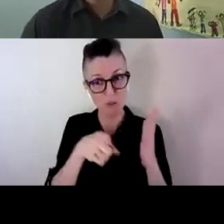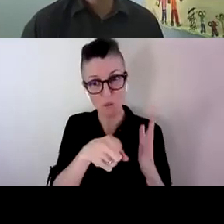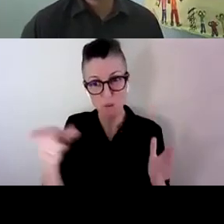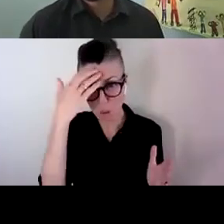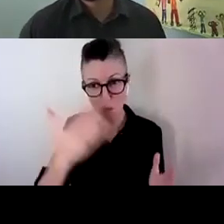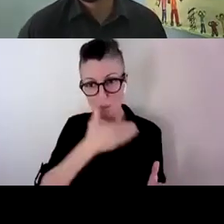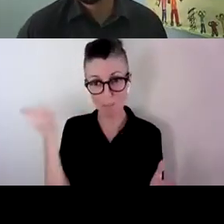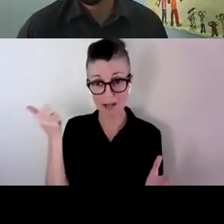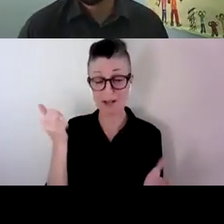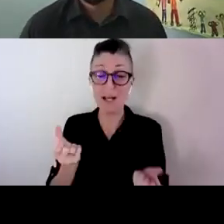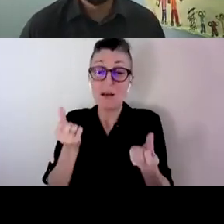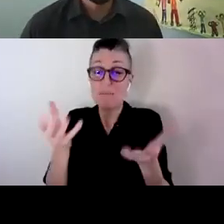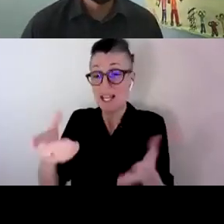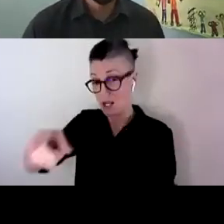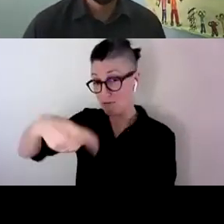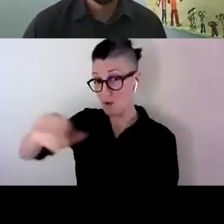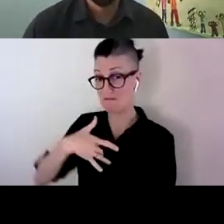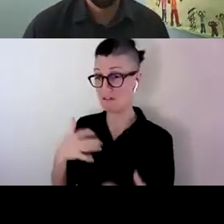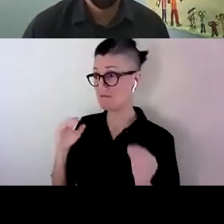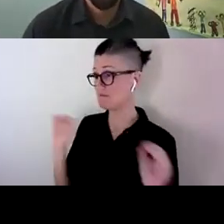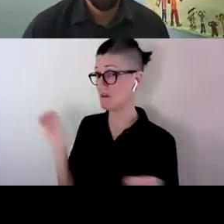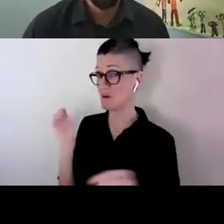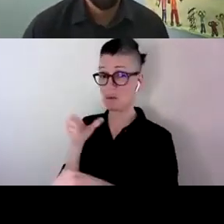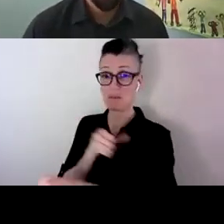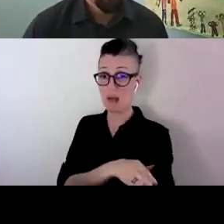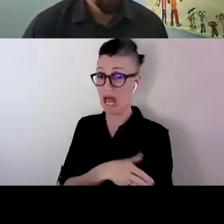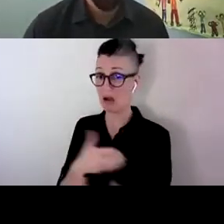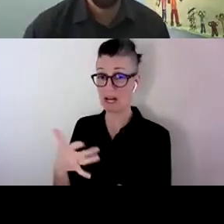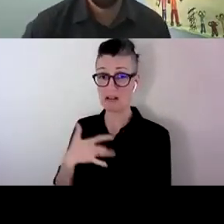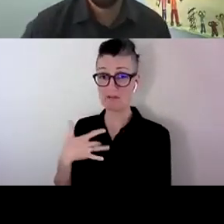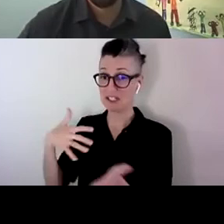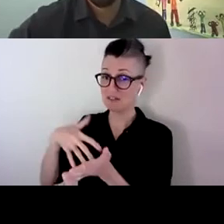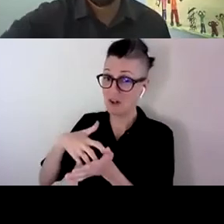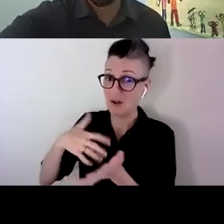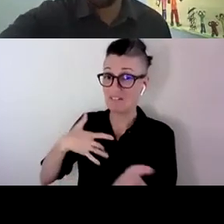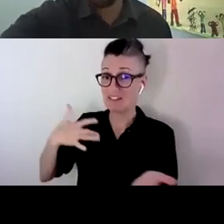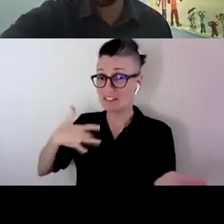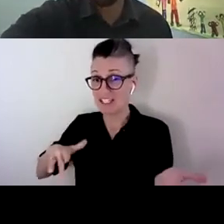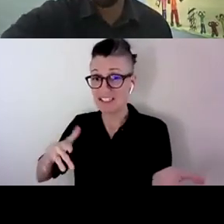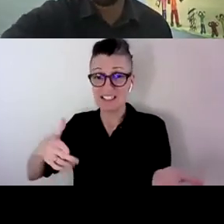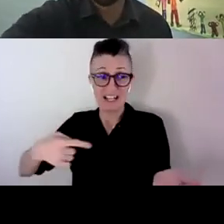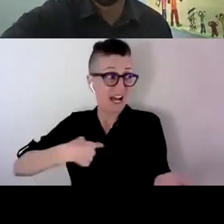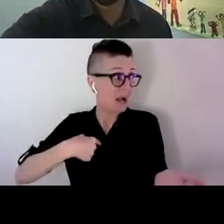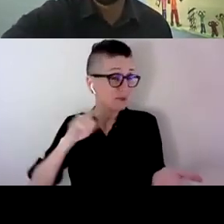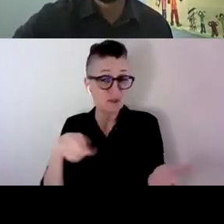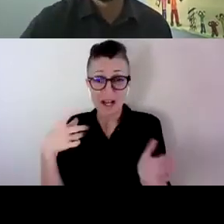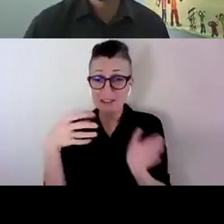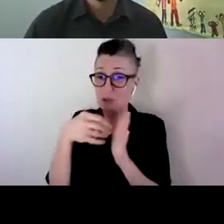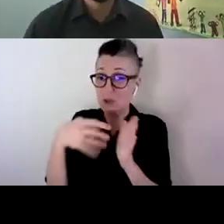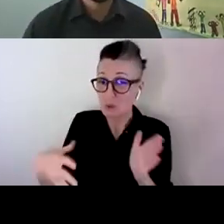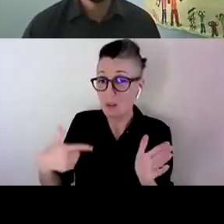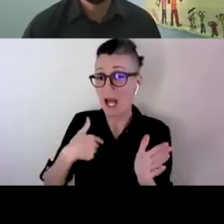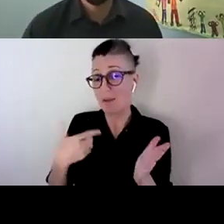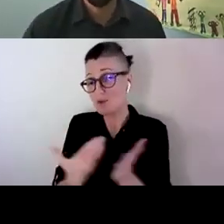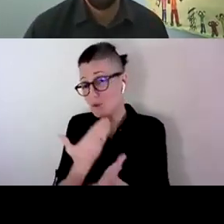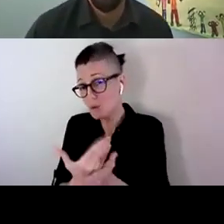many of us feel powerless and vulnerable. Many of us here are students, or maybe junior faculty, or people who are